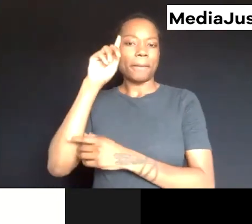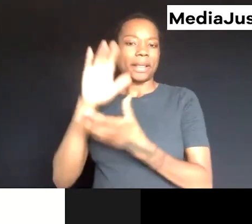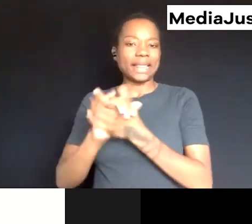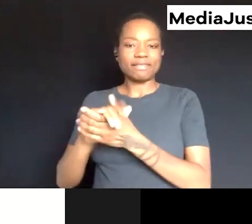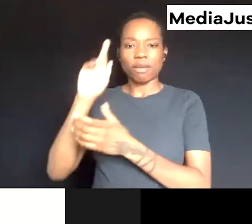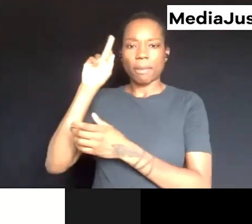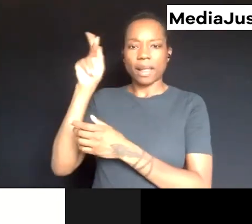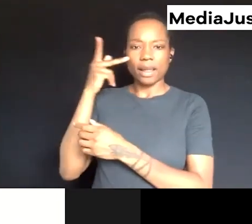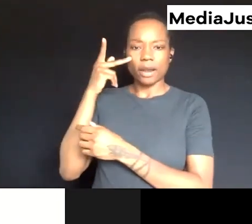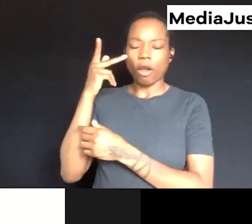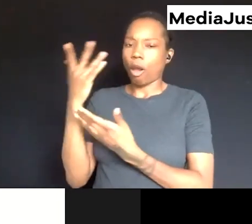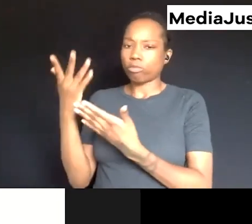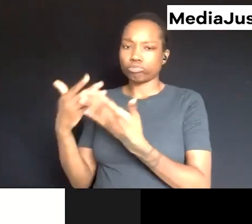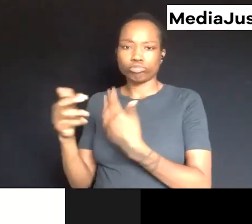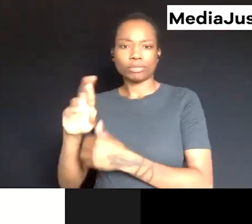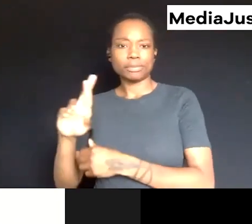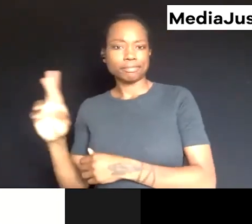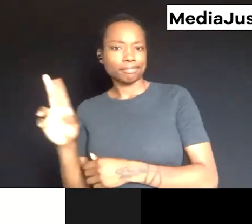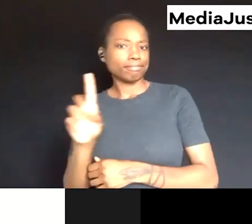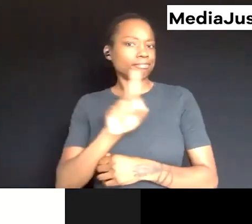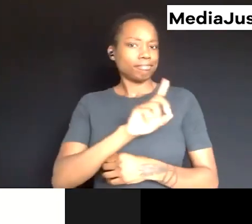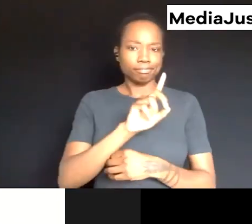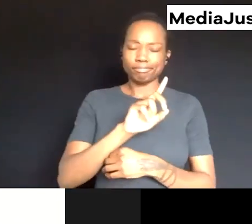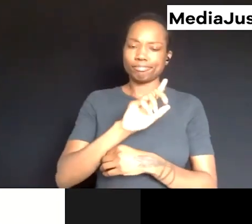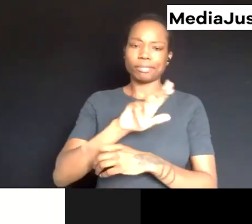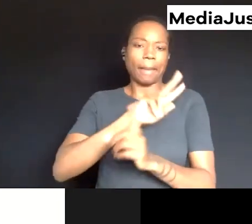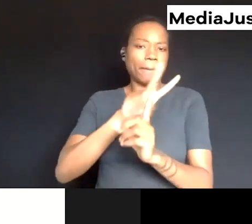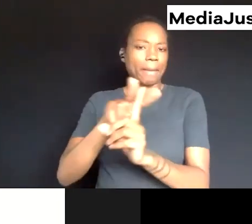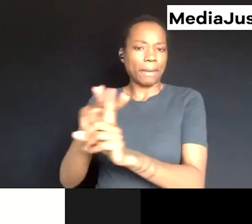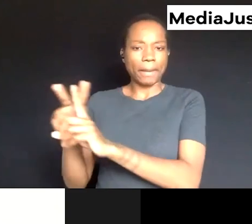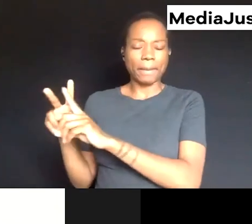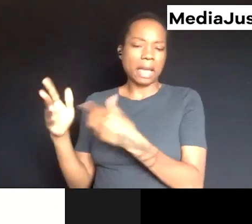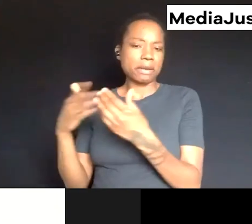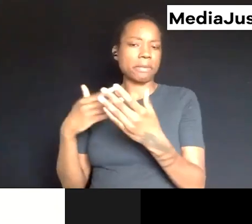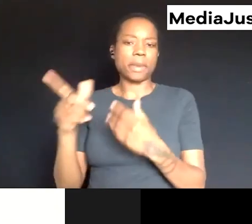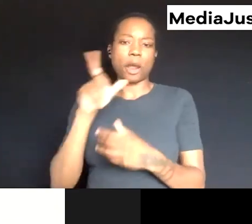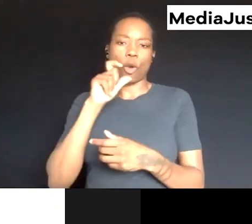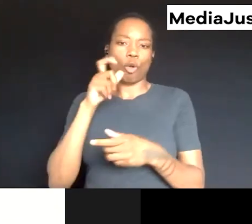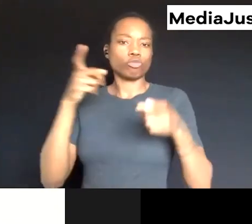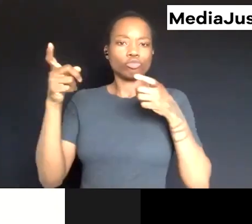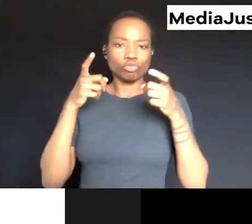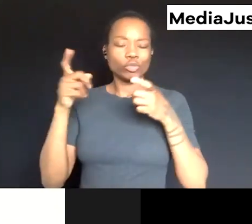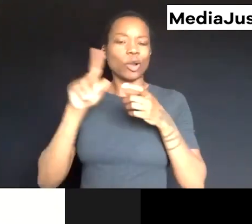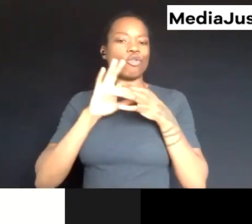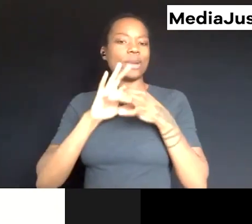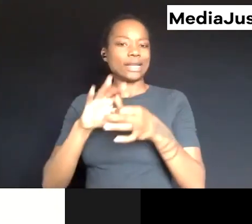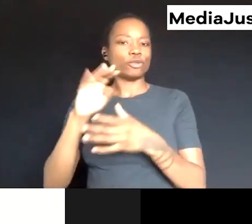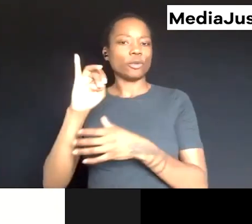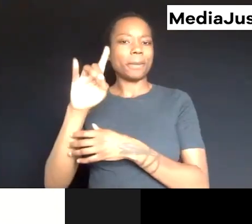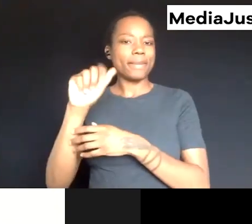and deregulation that we saw. So it didn't really matter what party was in power. This was just kind of the approach.